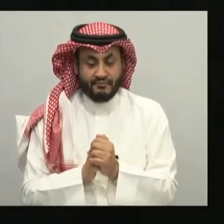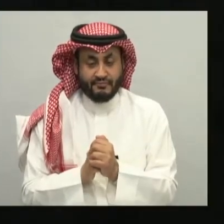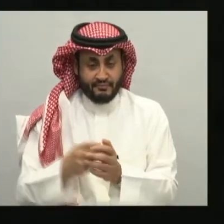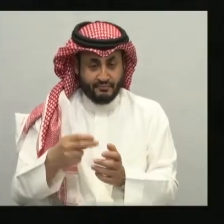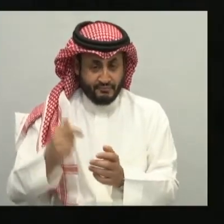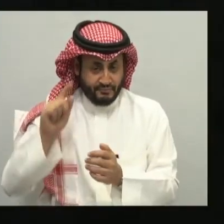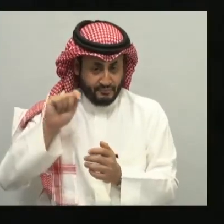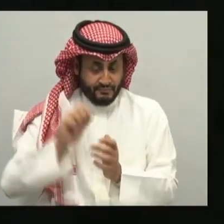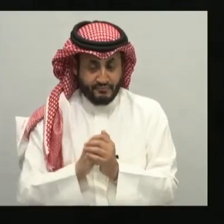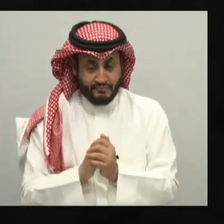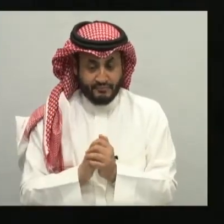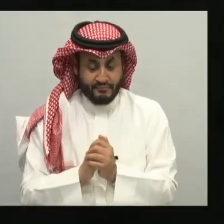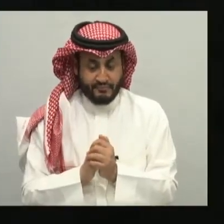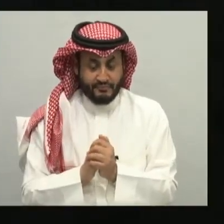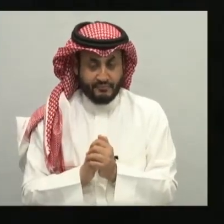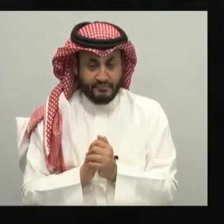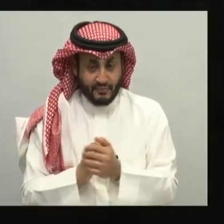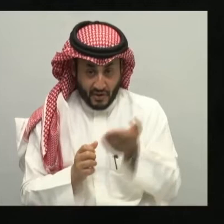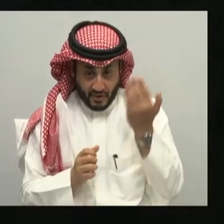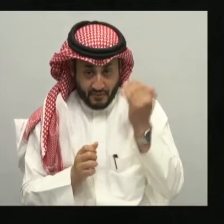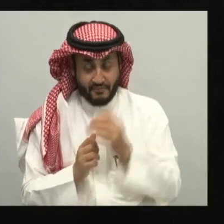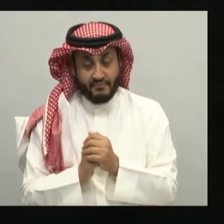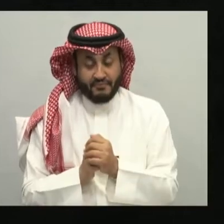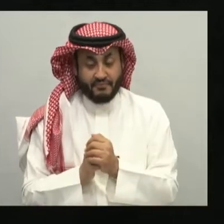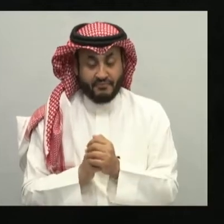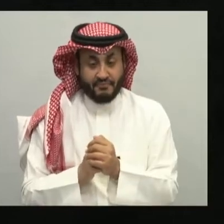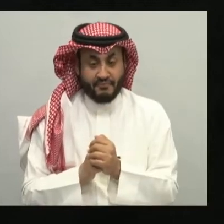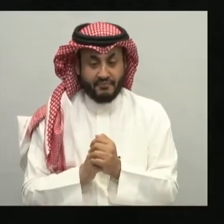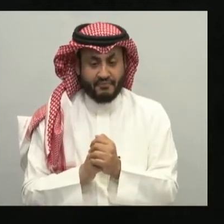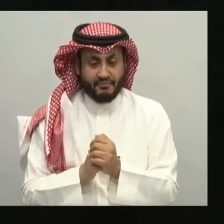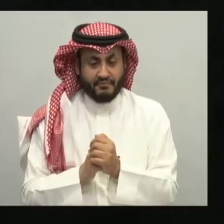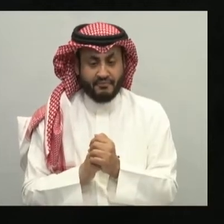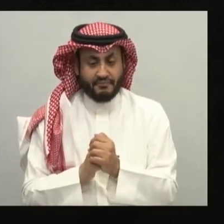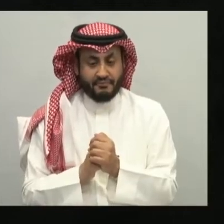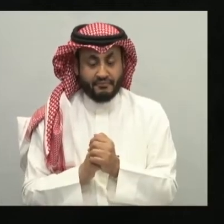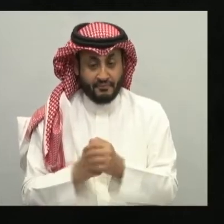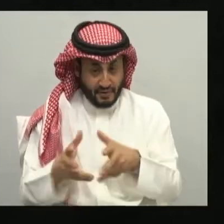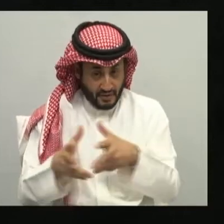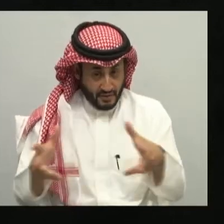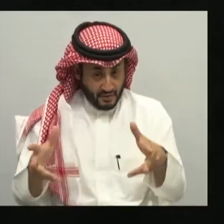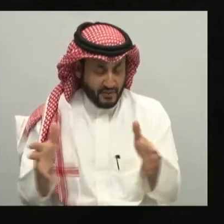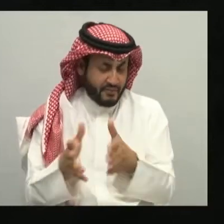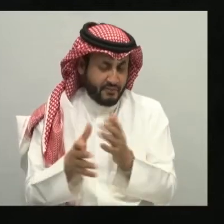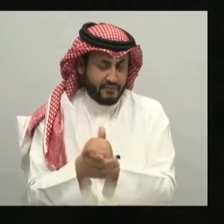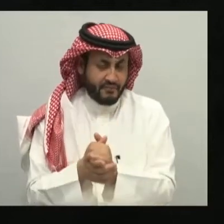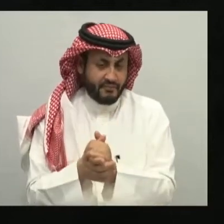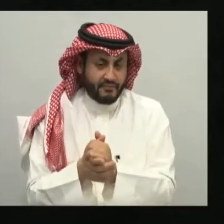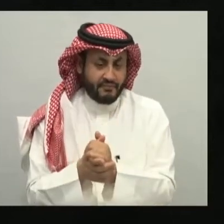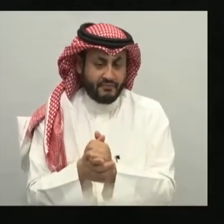Hat. We took this word before. Hat. Do you think the word hat has a long A or a short A?